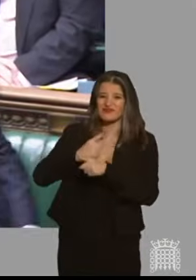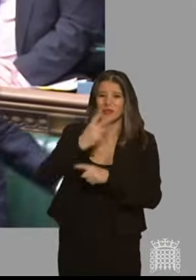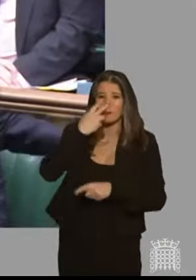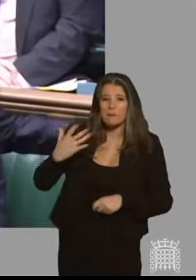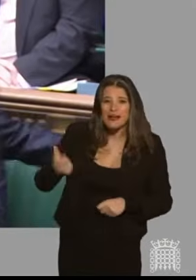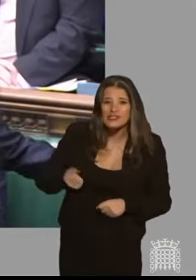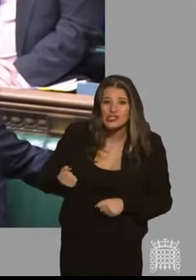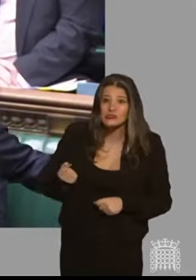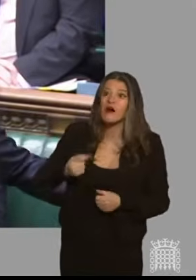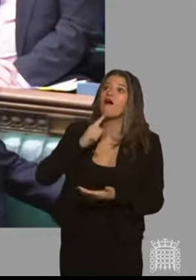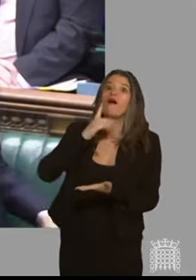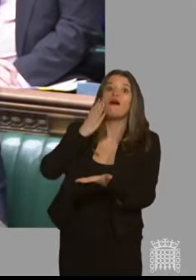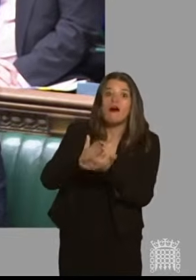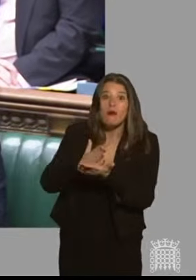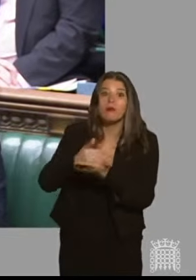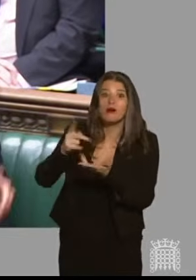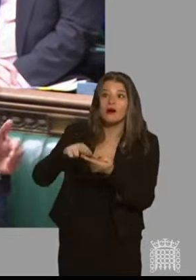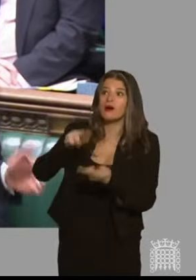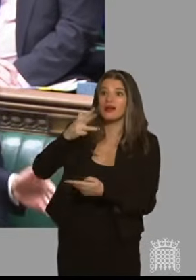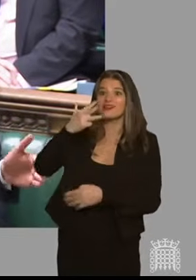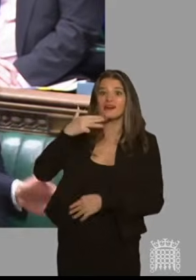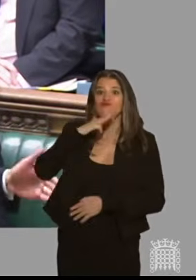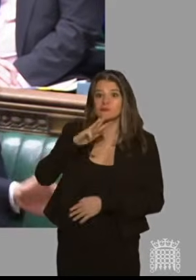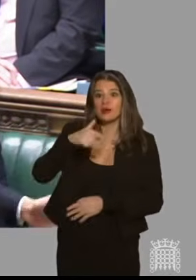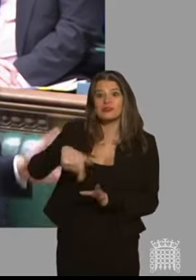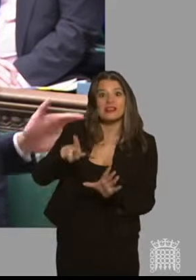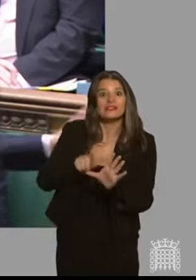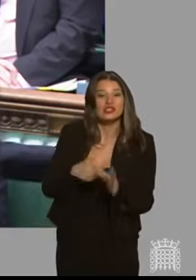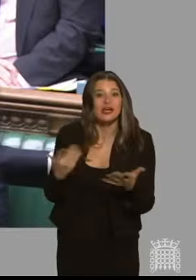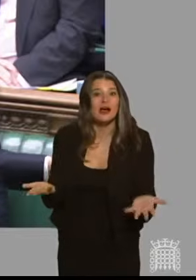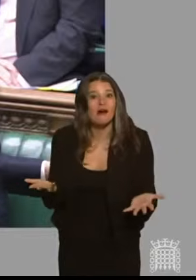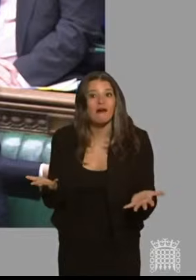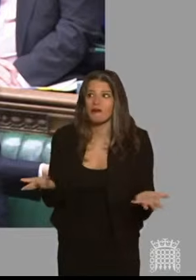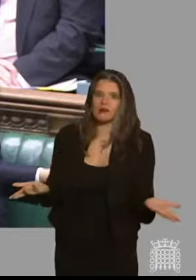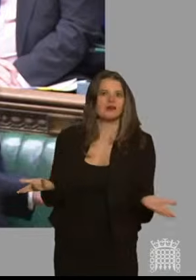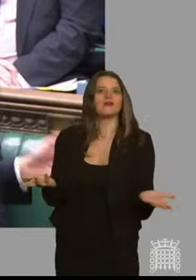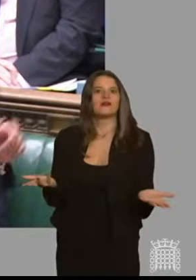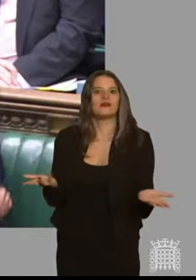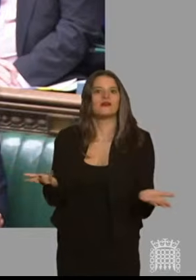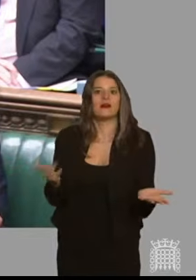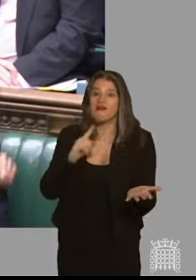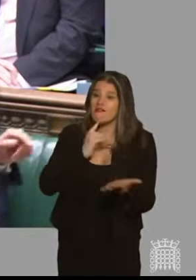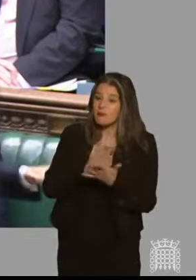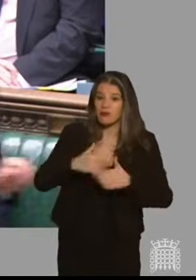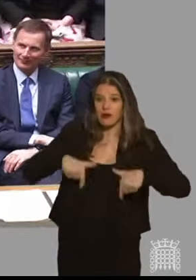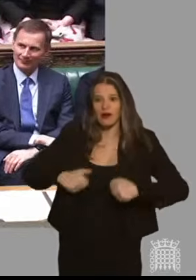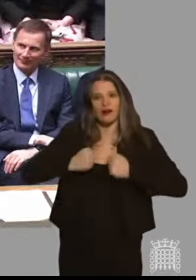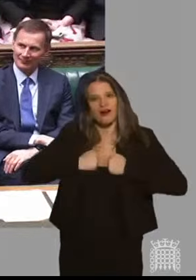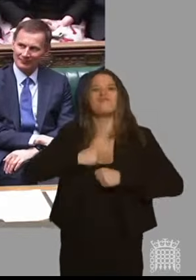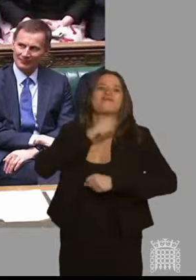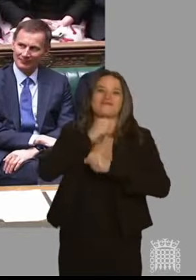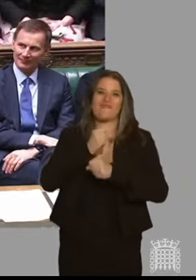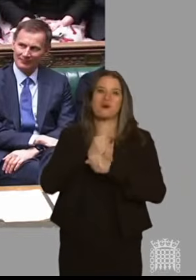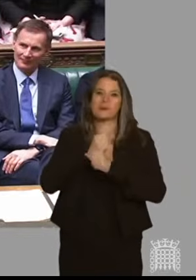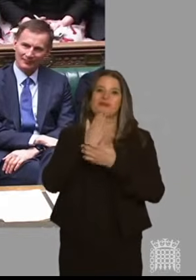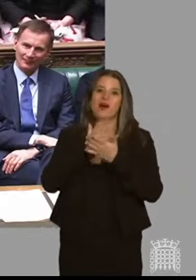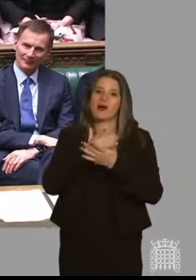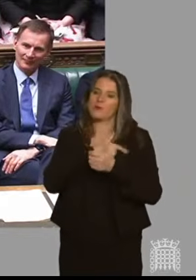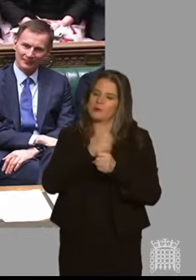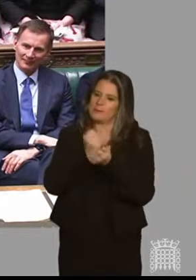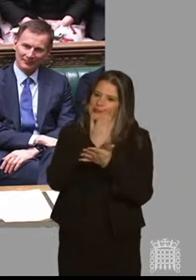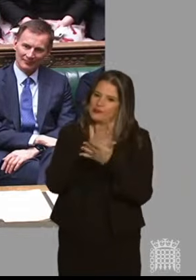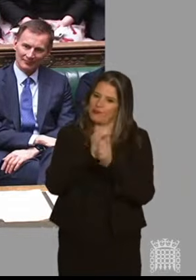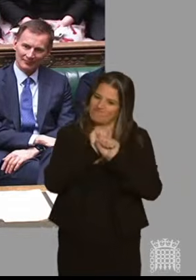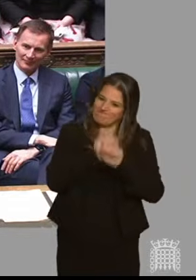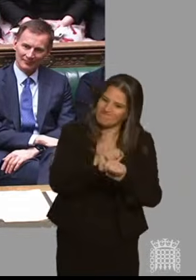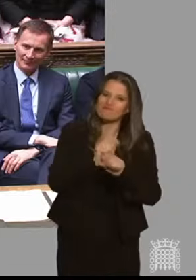working people. It's this government that's cutting taxes for every single person in work, Mr. Speaker. It's this government that's investing in the NHS, but all we have